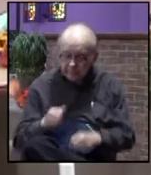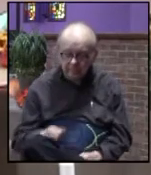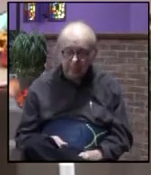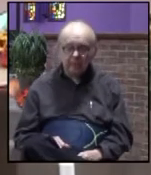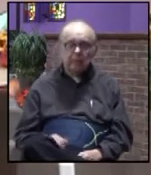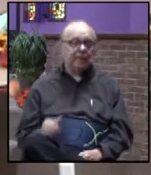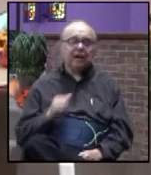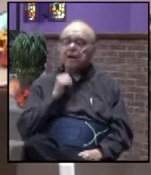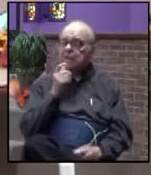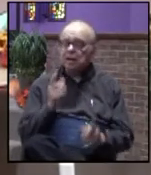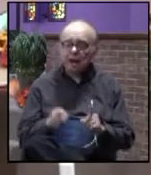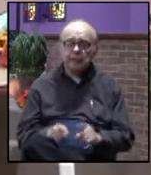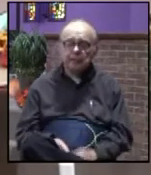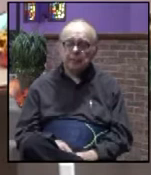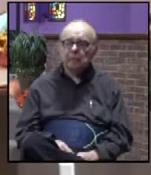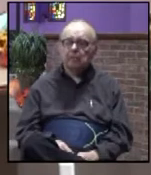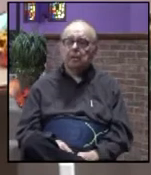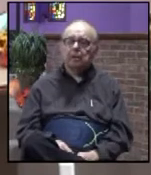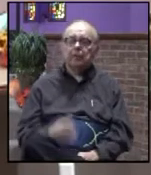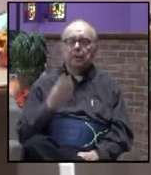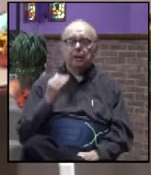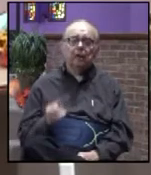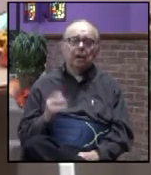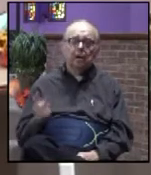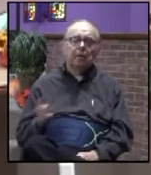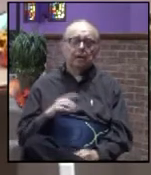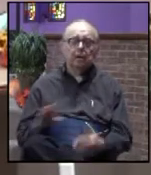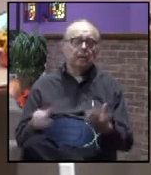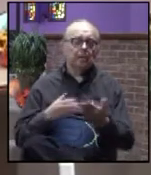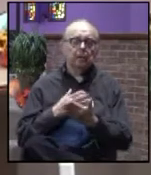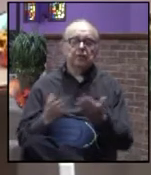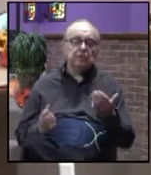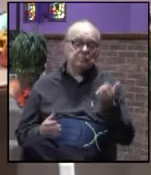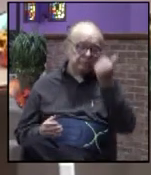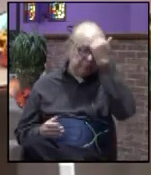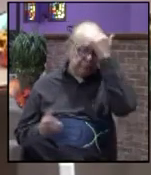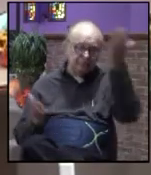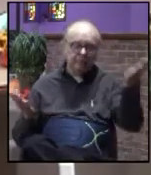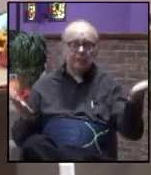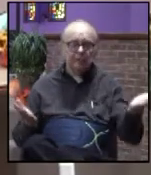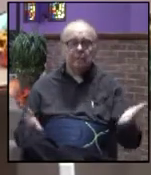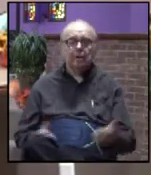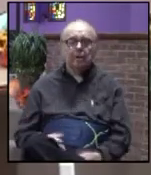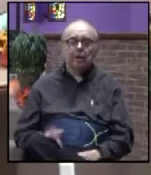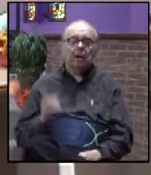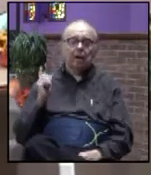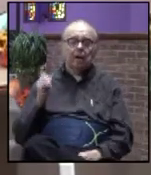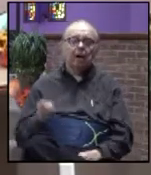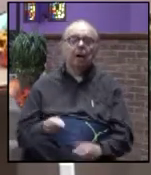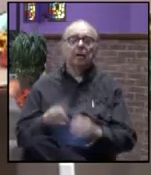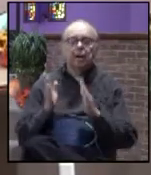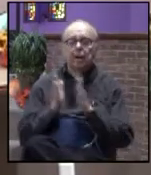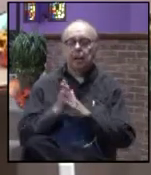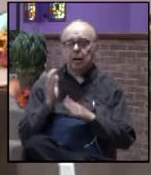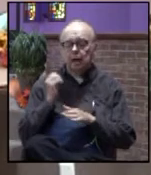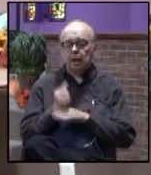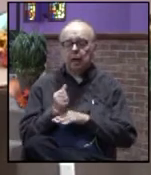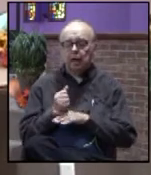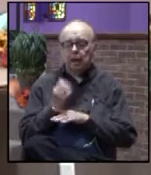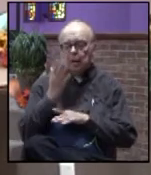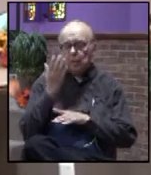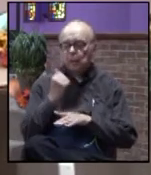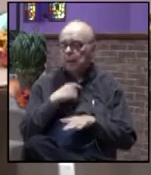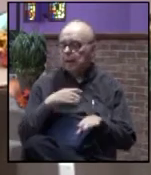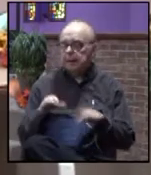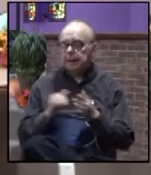It won't happen. Because you're going to do something stupid. And you're going to ask yourself, why did I do